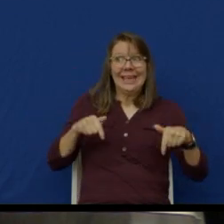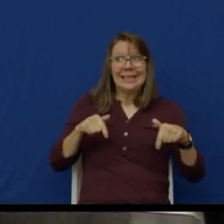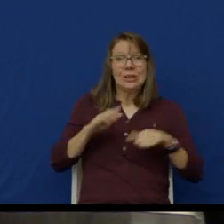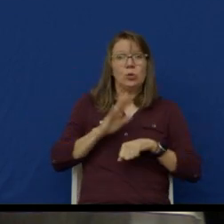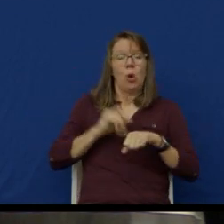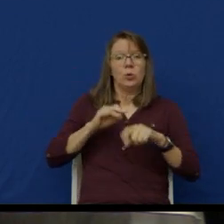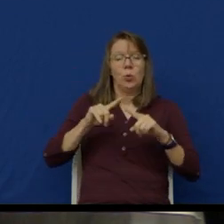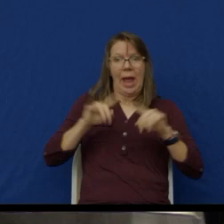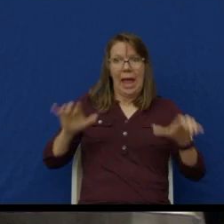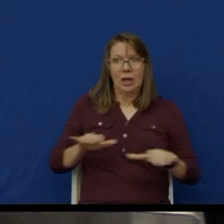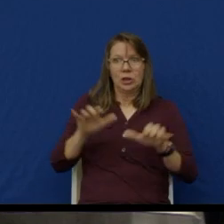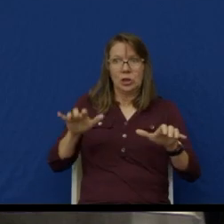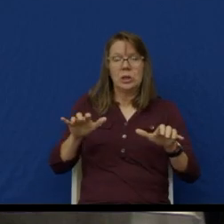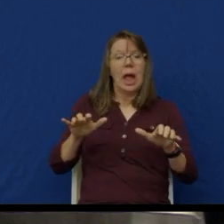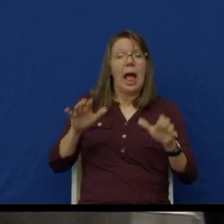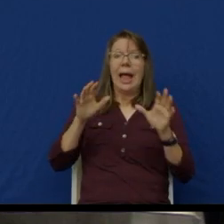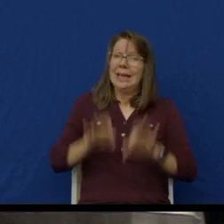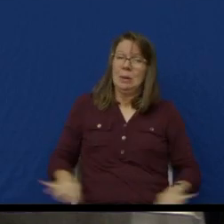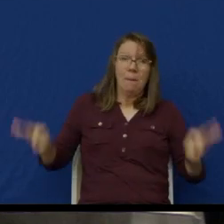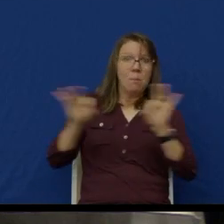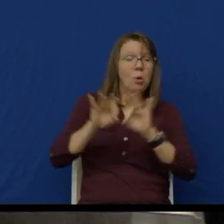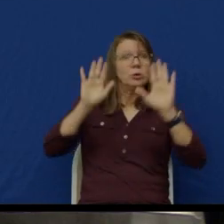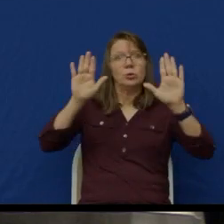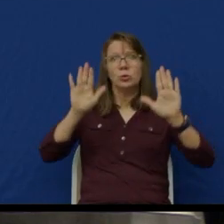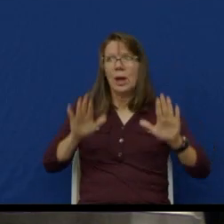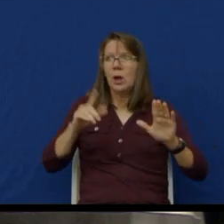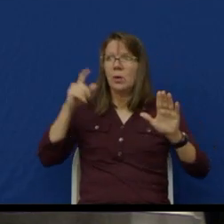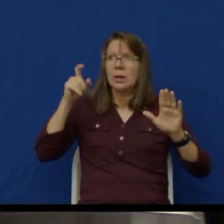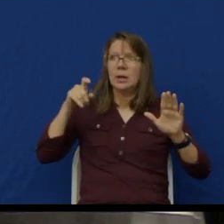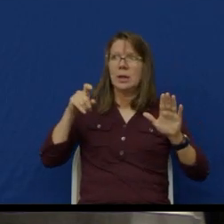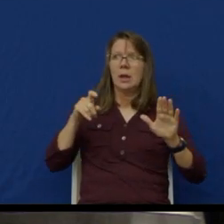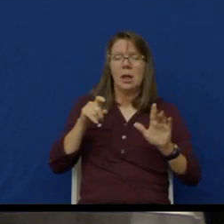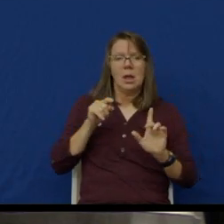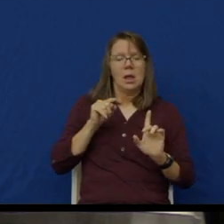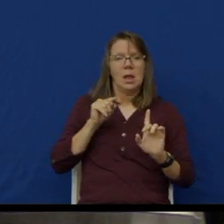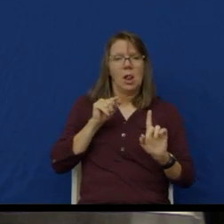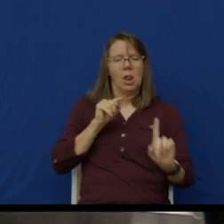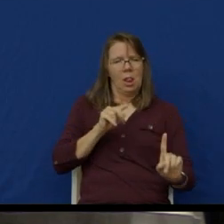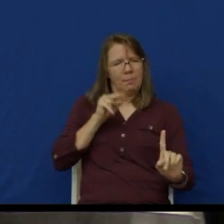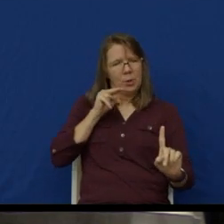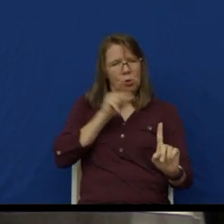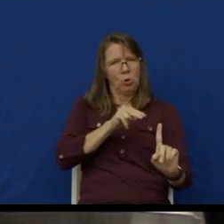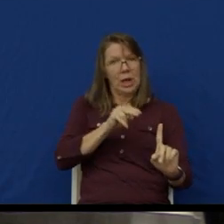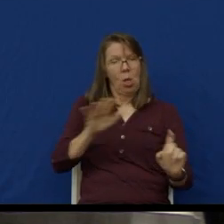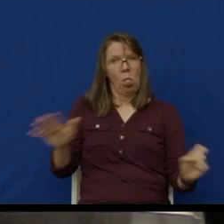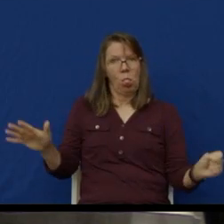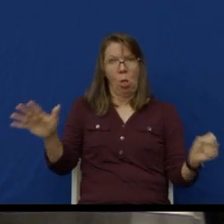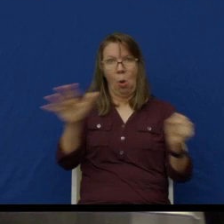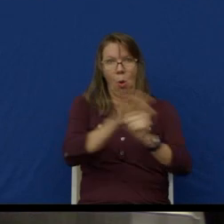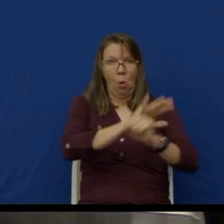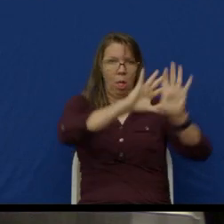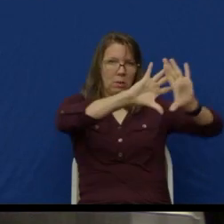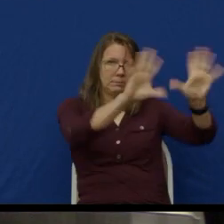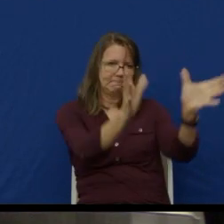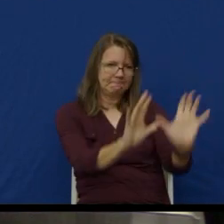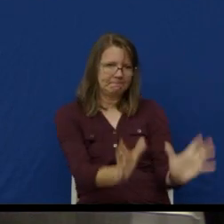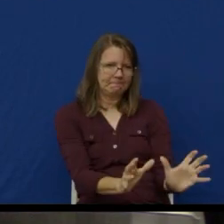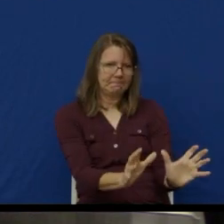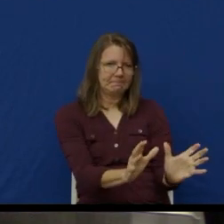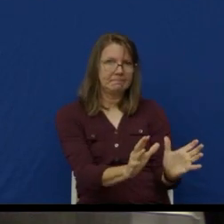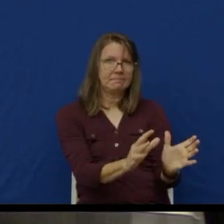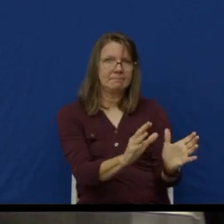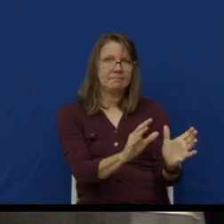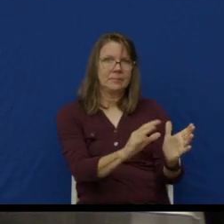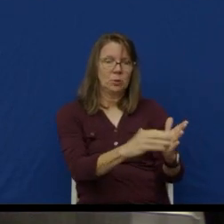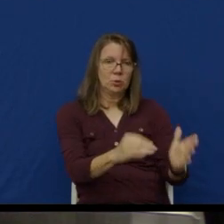looking at the whole child, putting the onus of teaching and learning on the learner. And